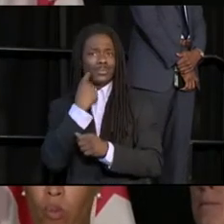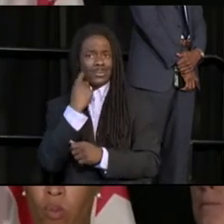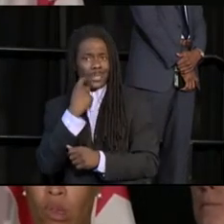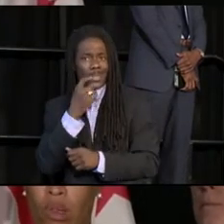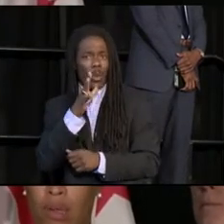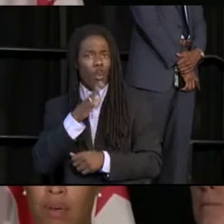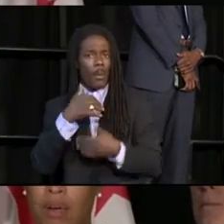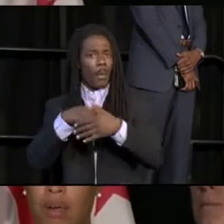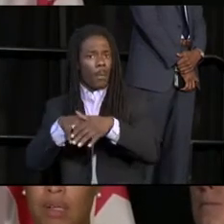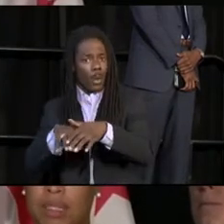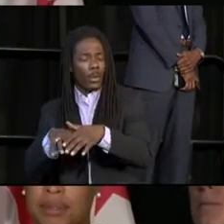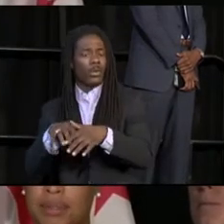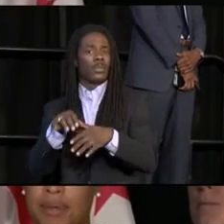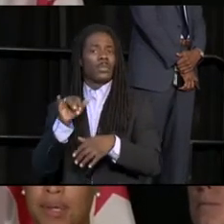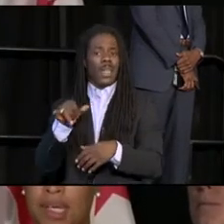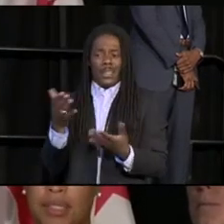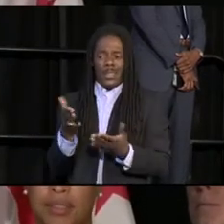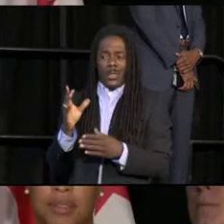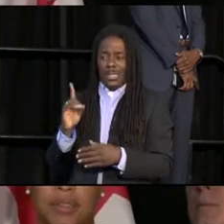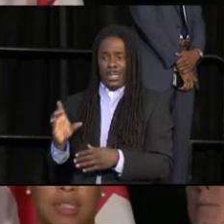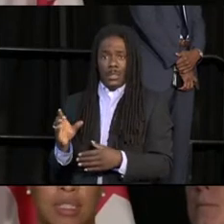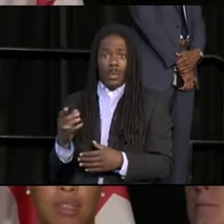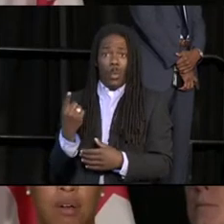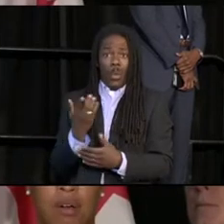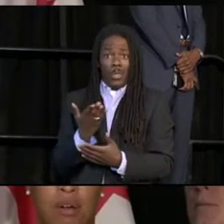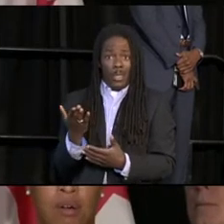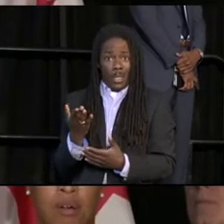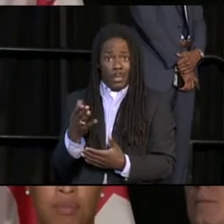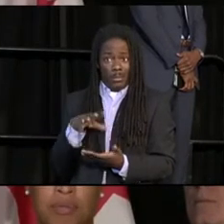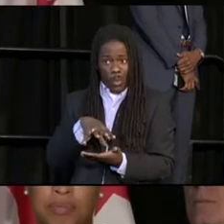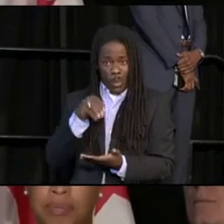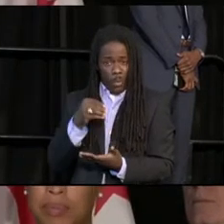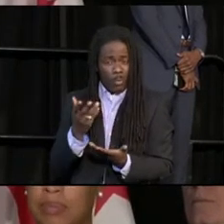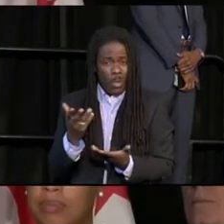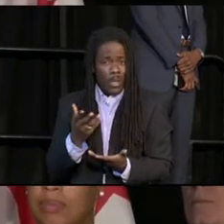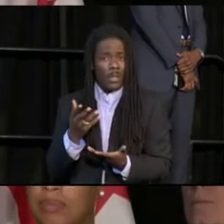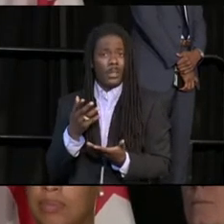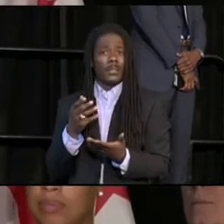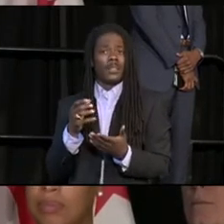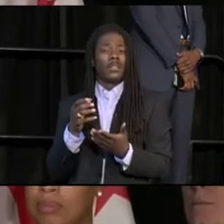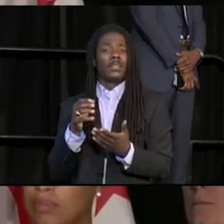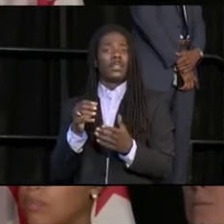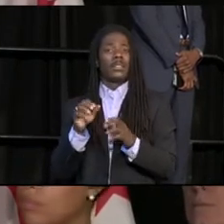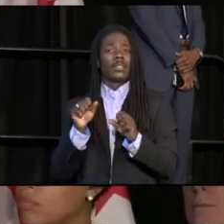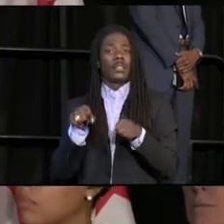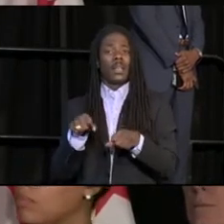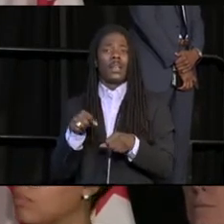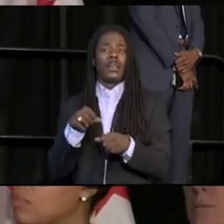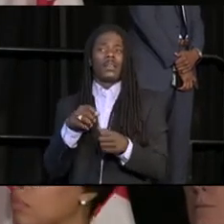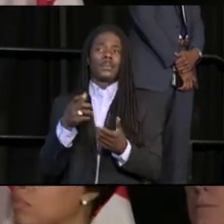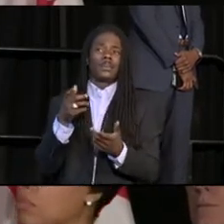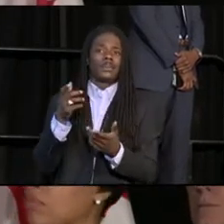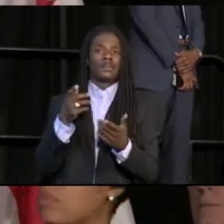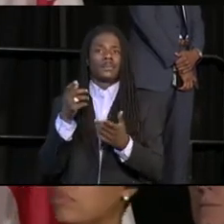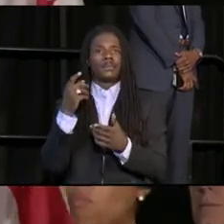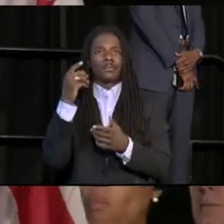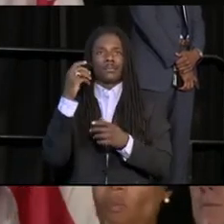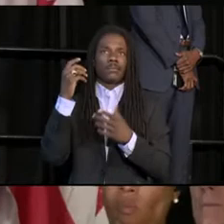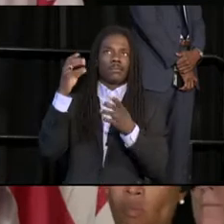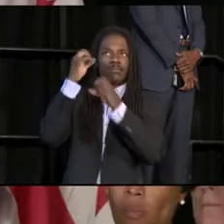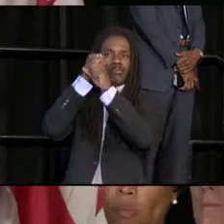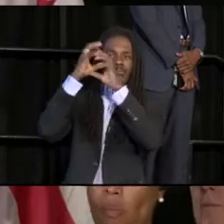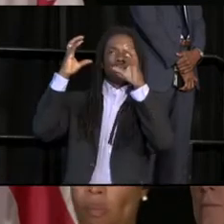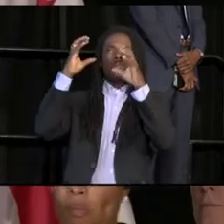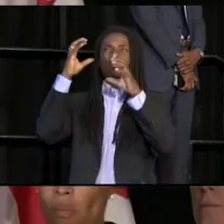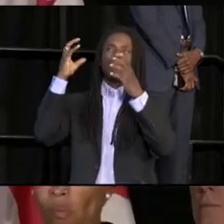March here in the district. And so one of the things that we have learned is we can get somewhat of a sense, and the mayor alluded to this, as to how many people